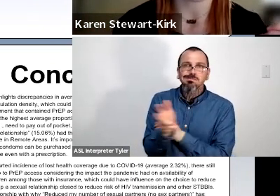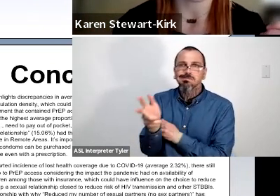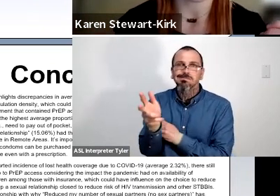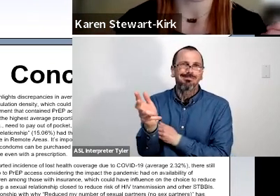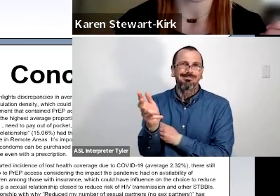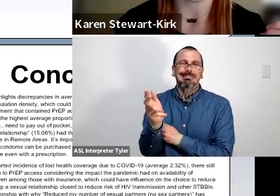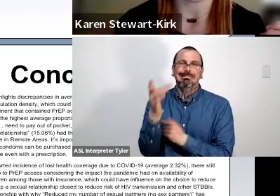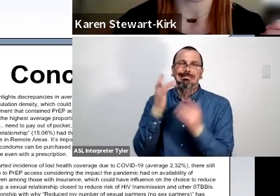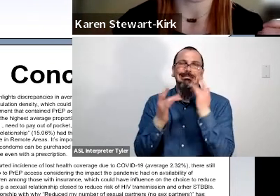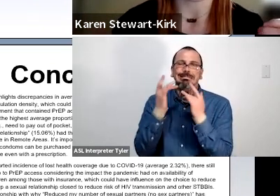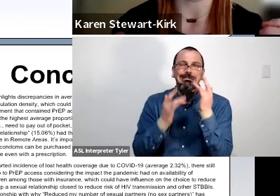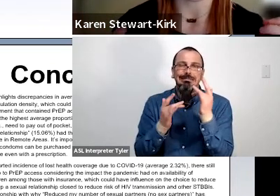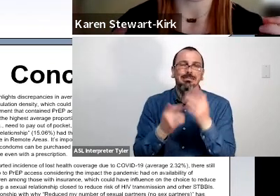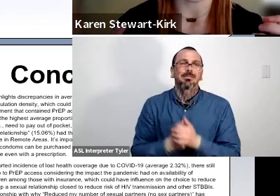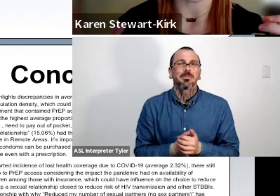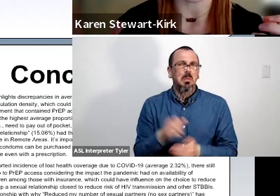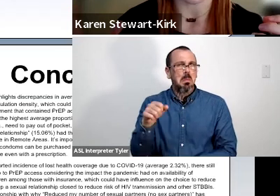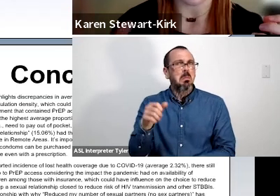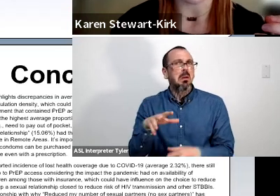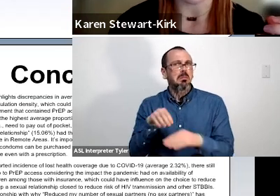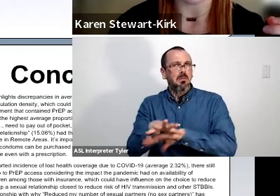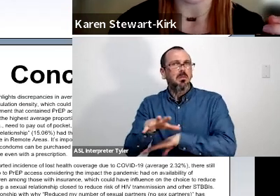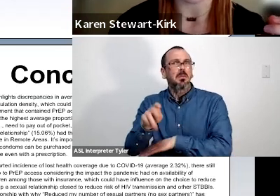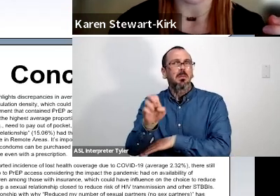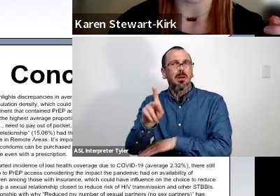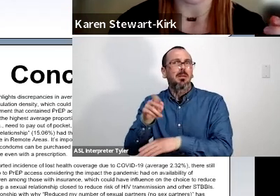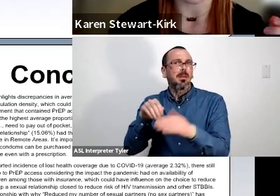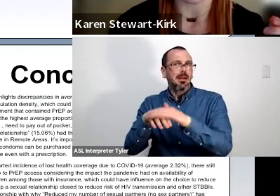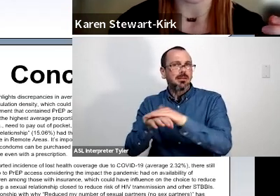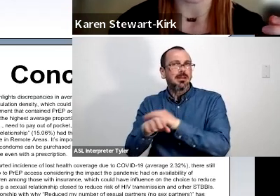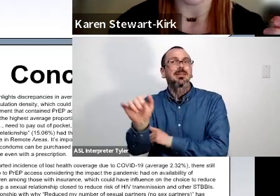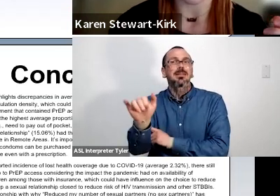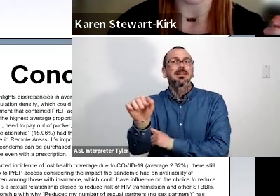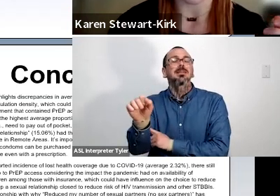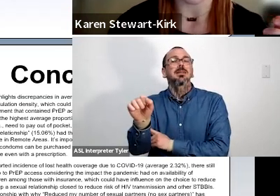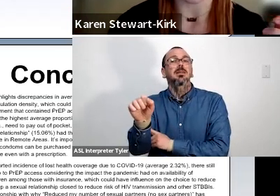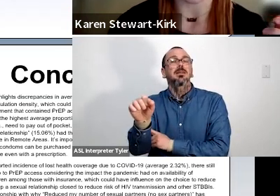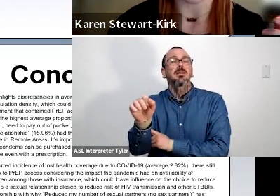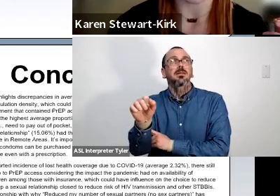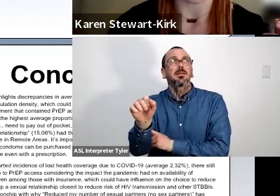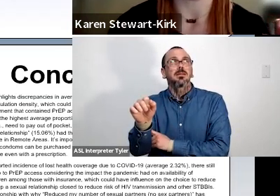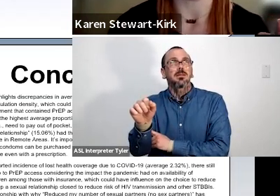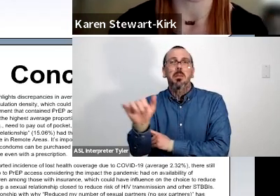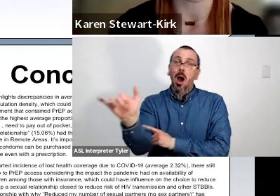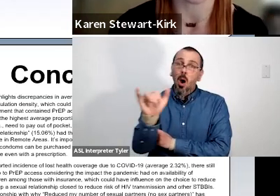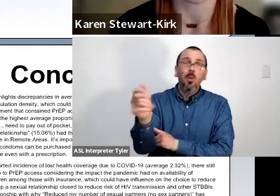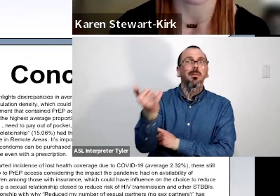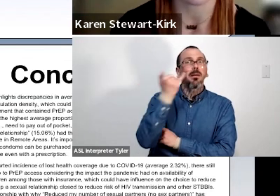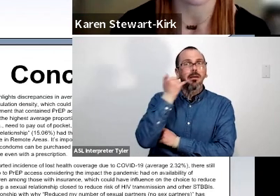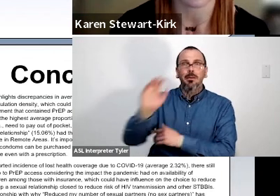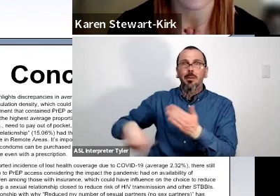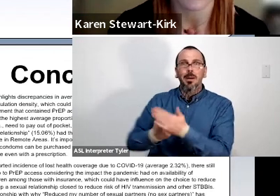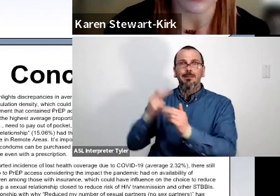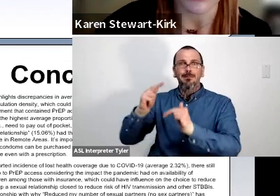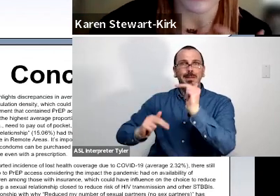think the physical access to the building to get your medication would make a huge